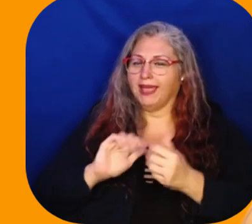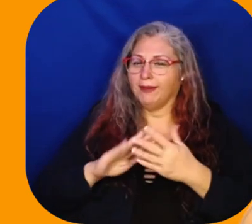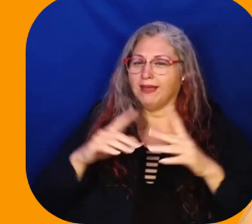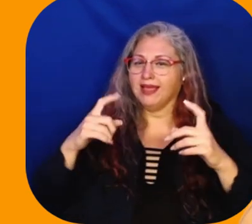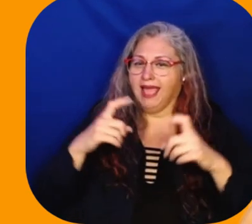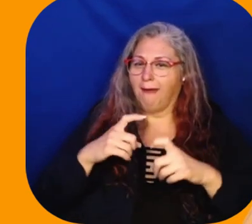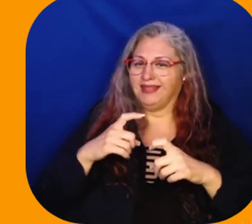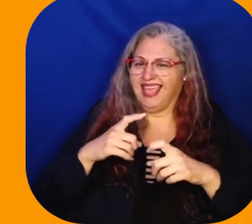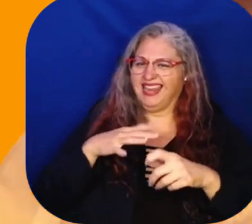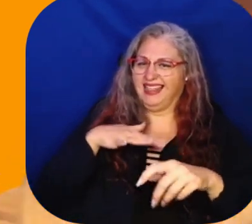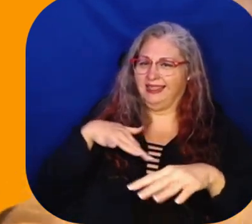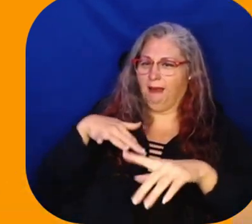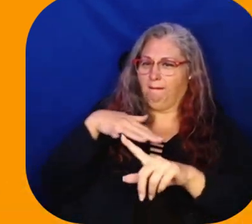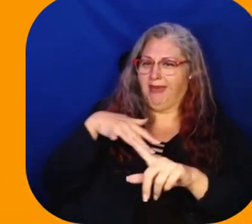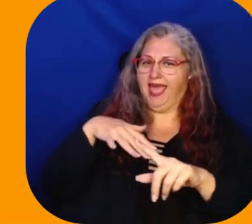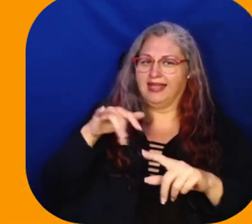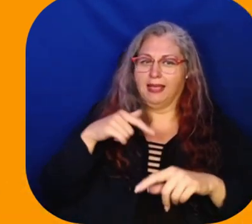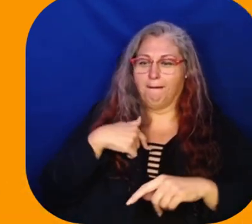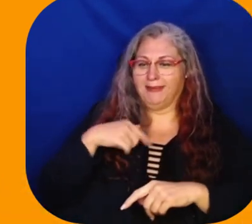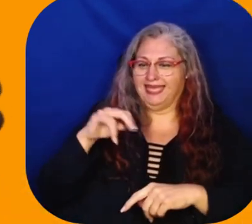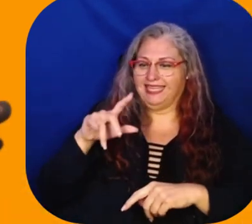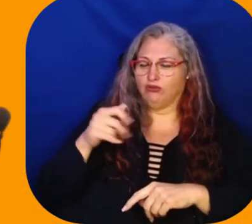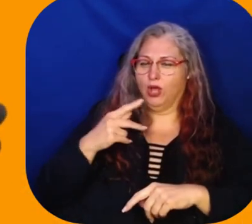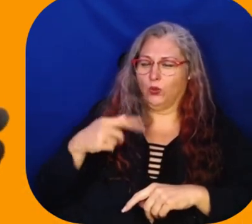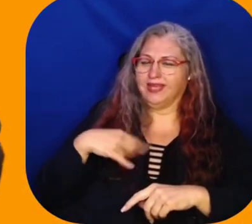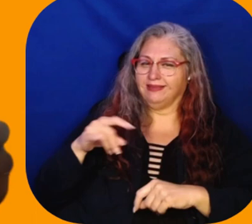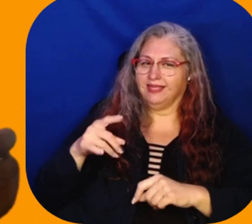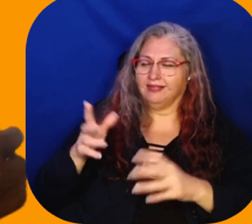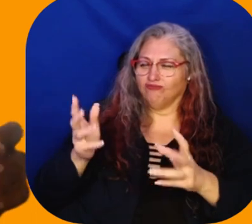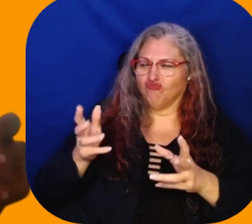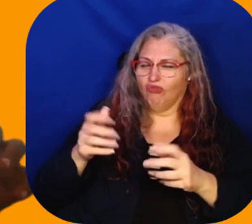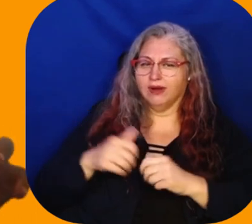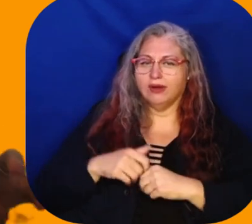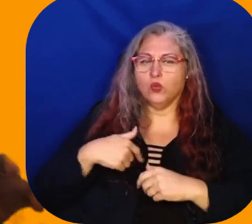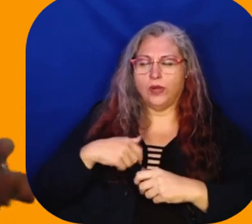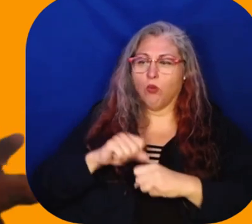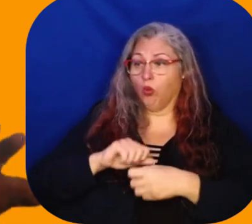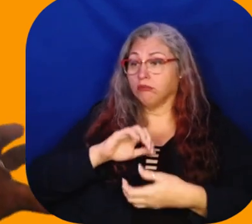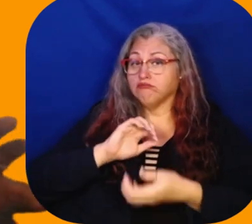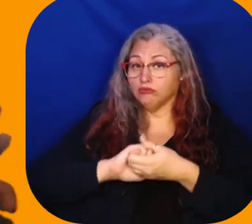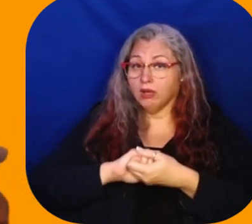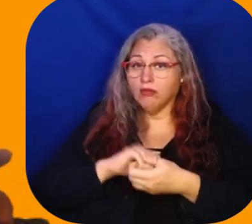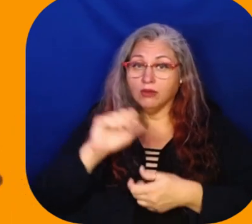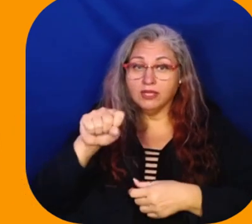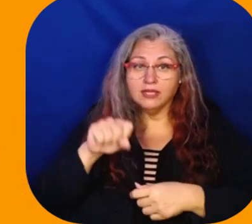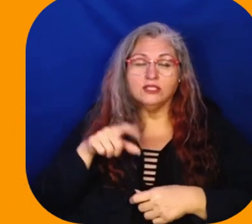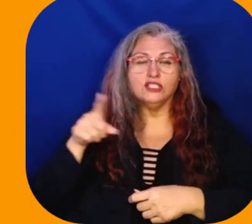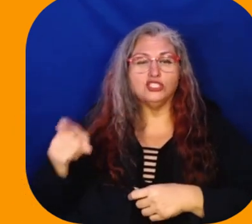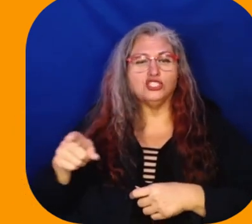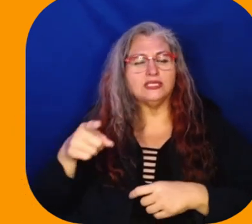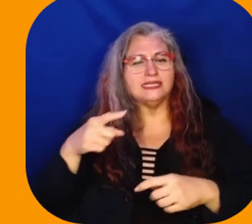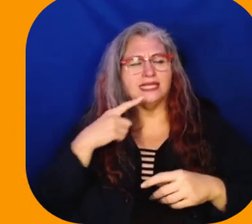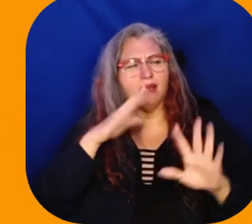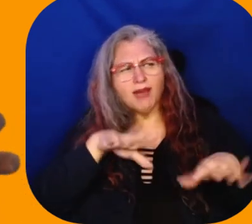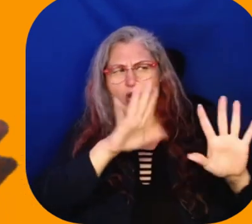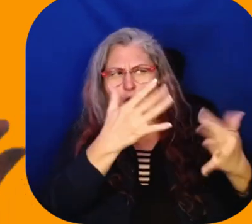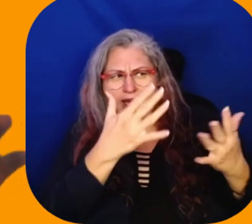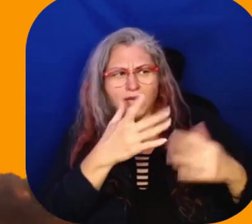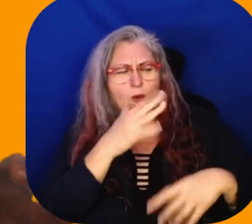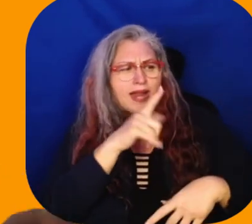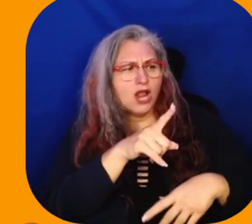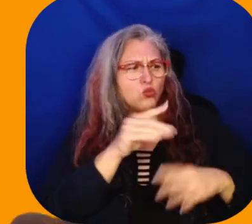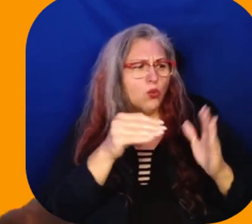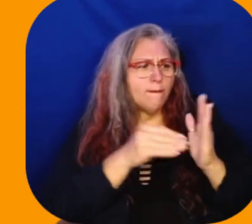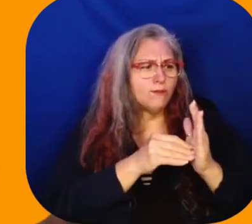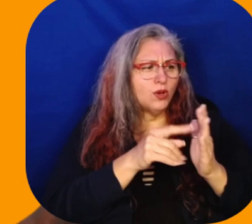Like, me and Nidra had a conversation once. We were collaborating. And she was like, wait a minute, what if you put it on this? I wanted it to